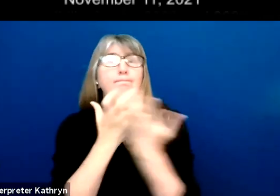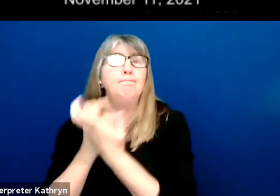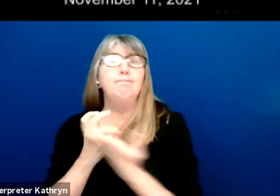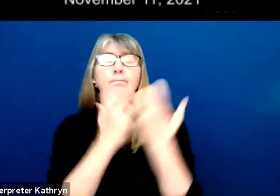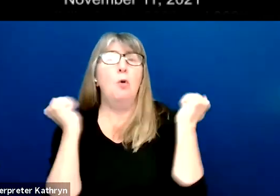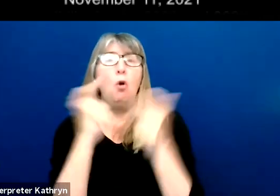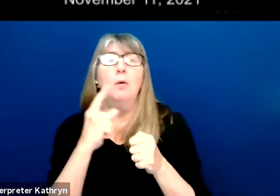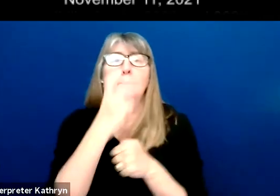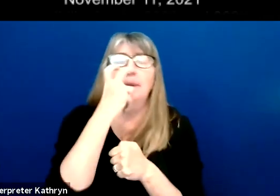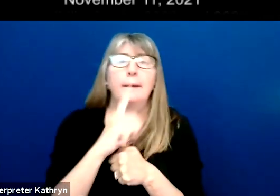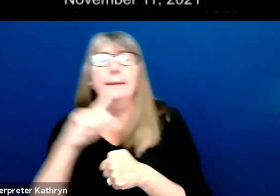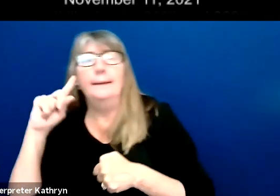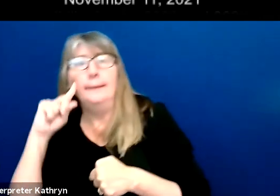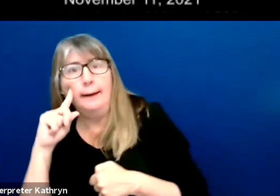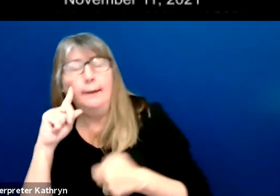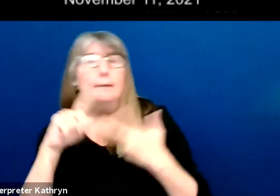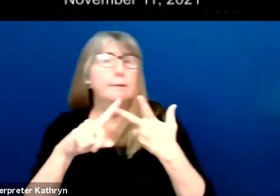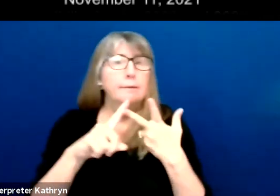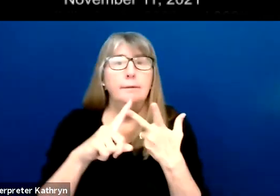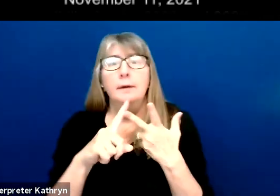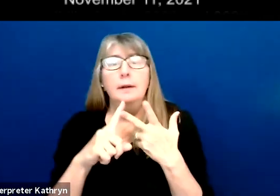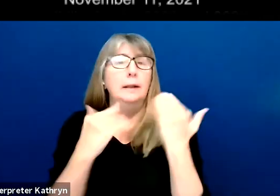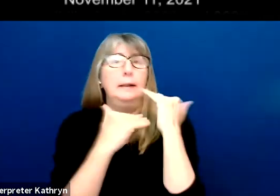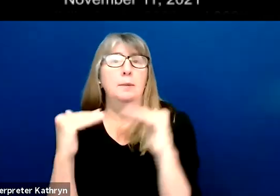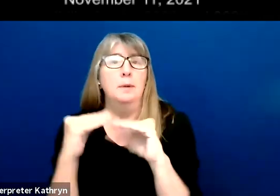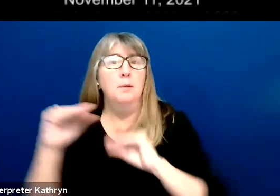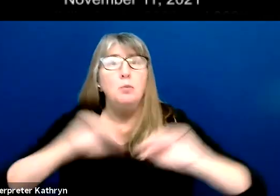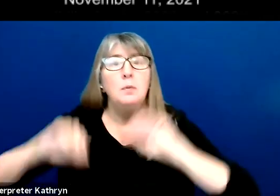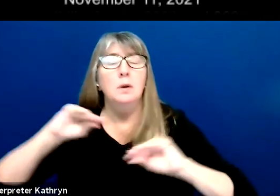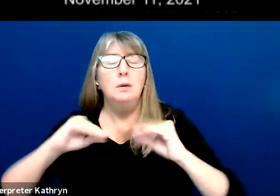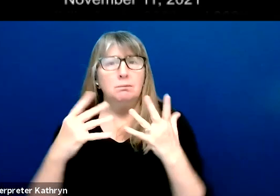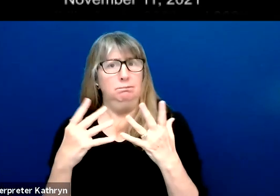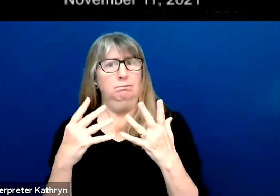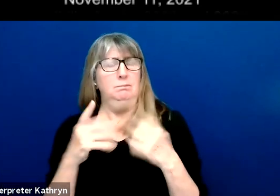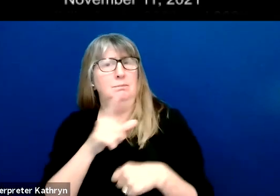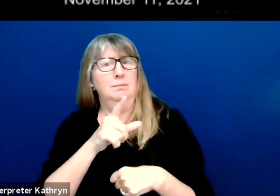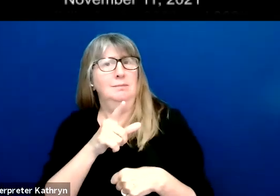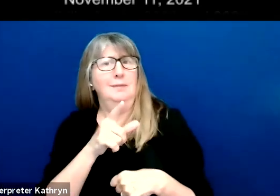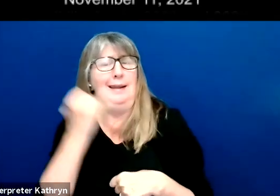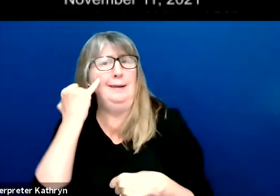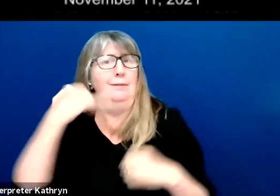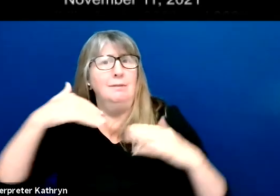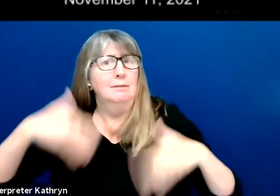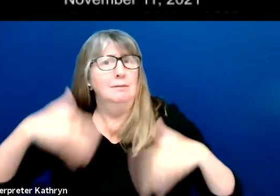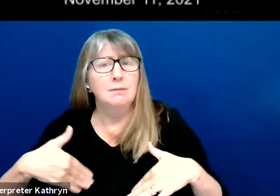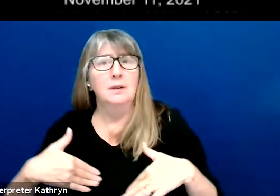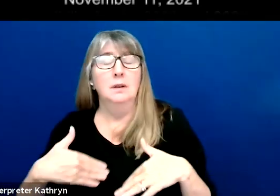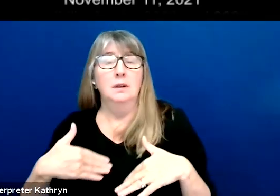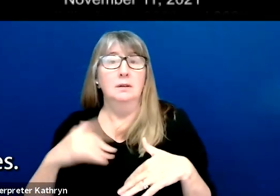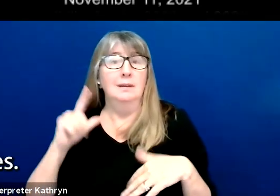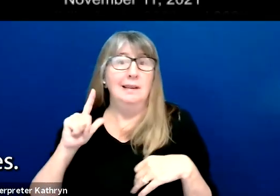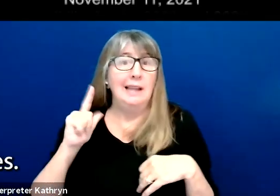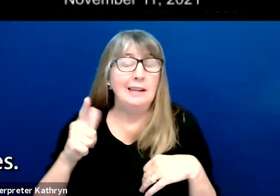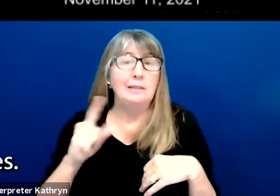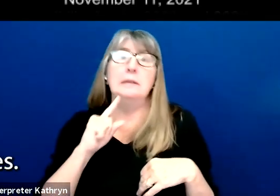deaf people, people with limited dexterity, we are going to be in a serious